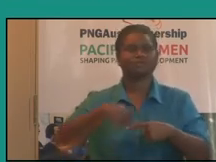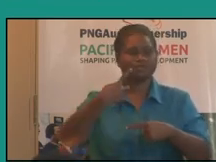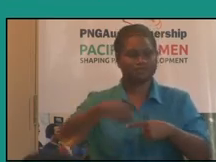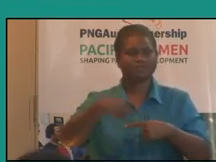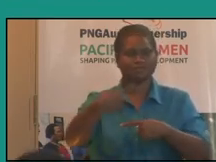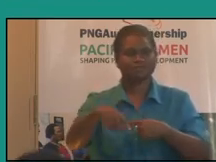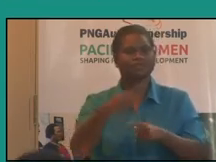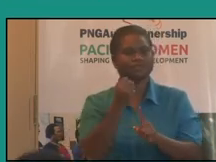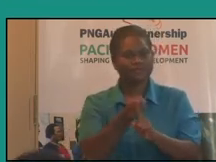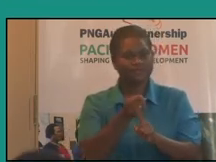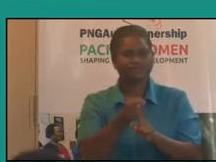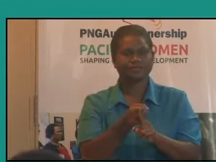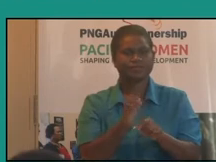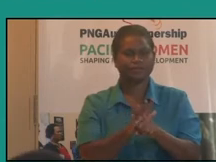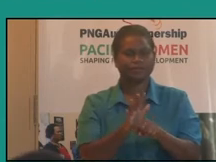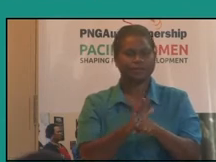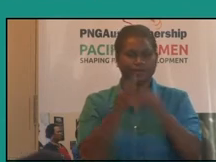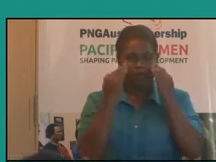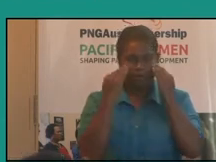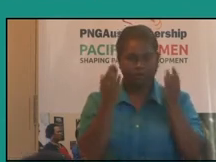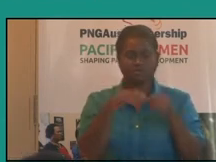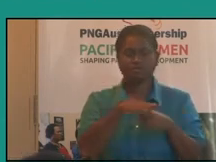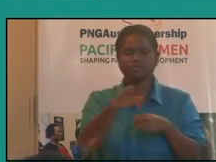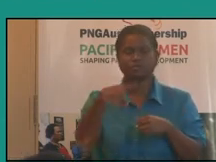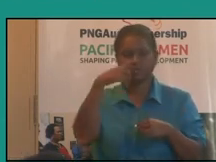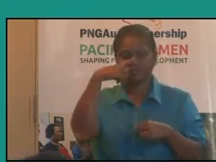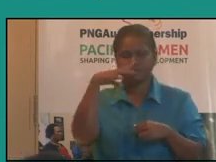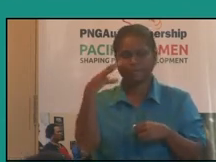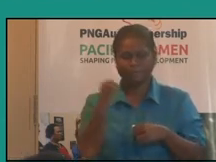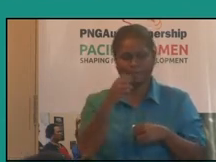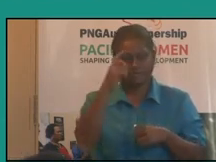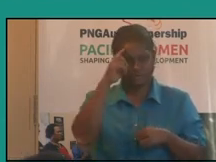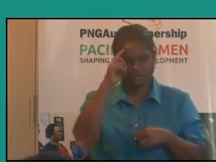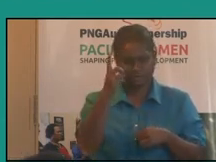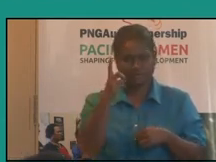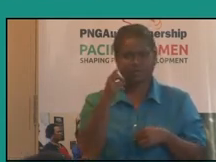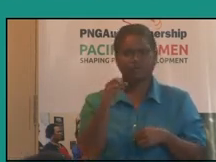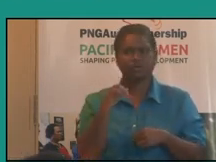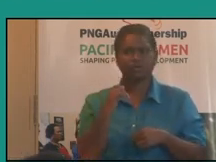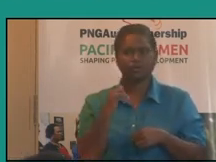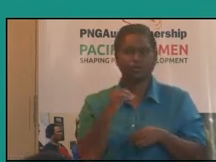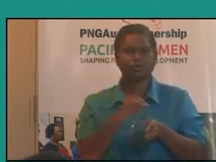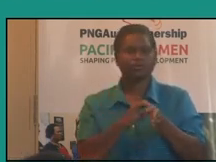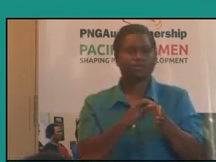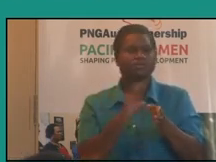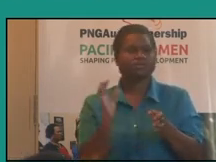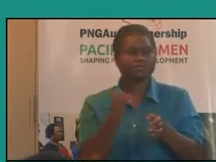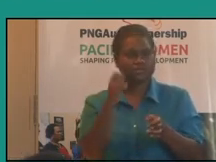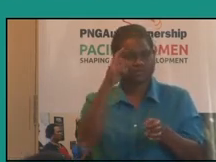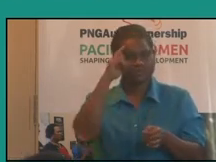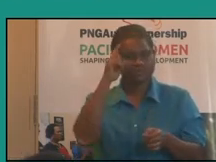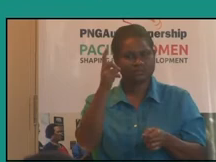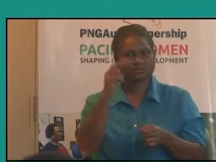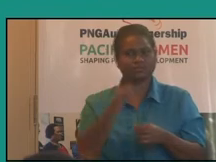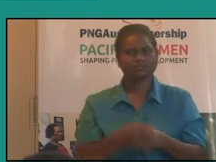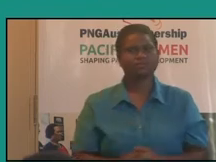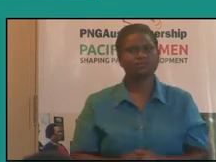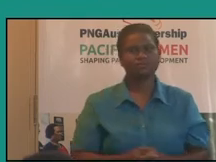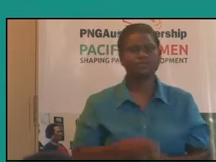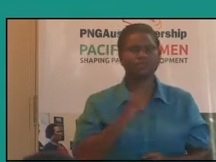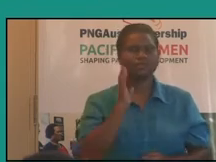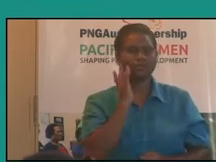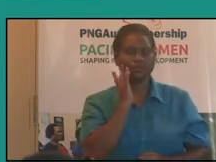get our people to understand, but most so to get our leaders to understand this. In getting this legislation through, and getting